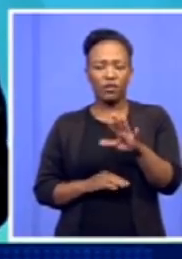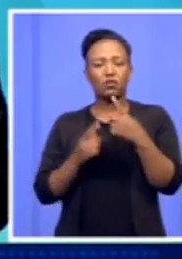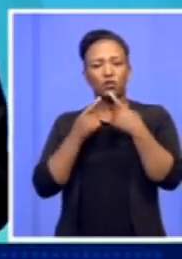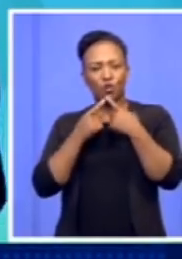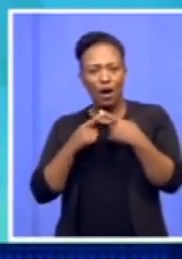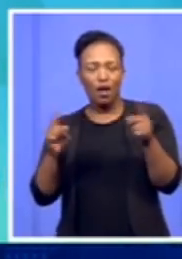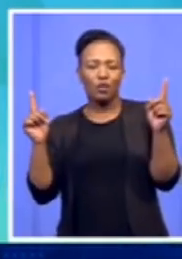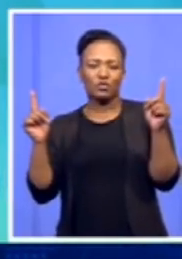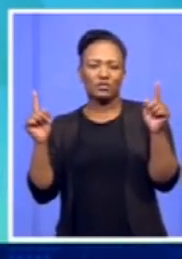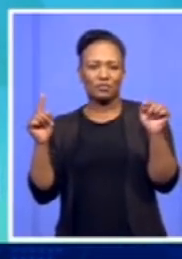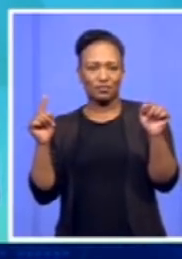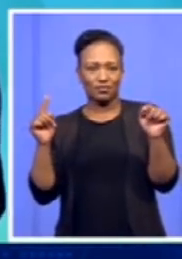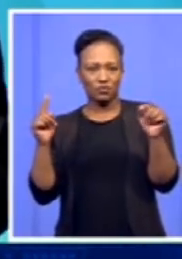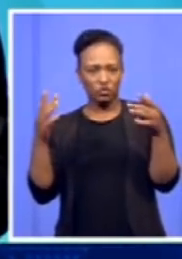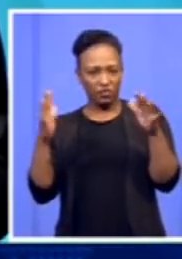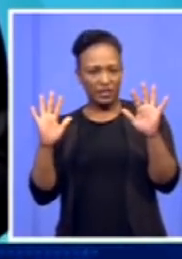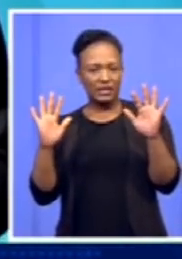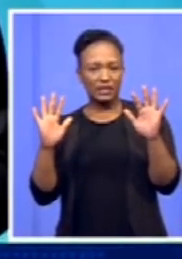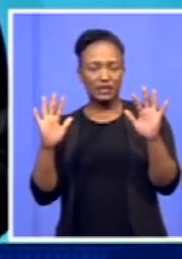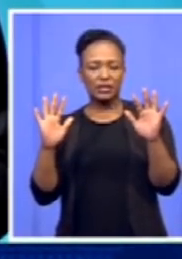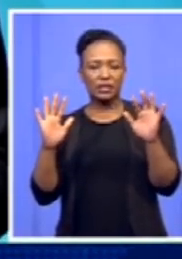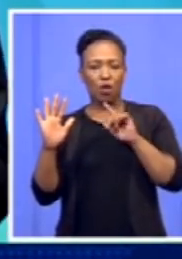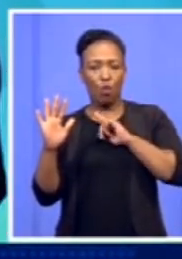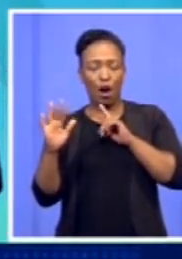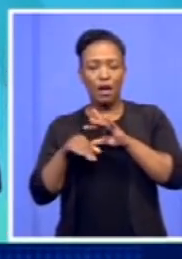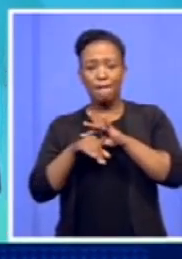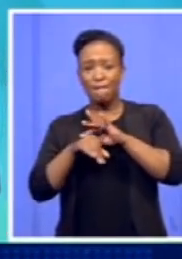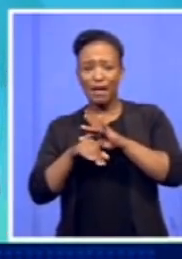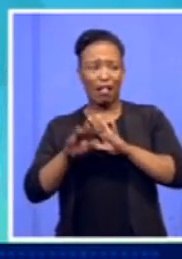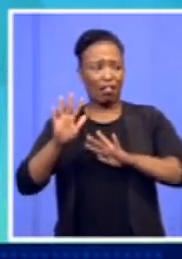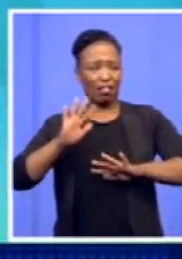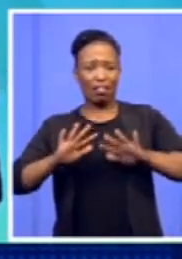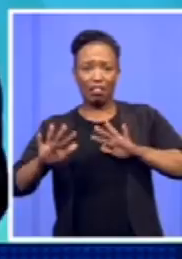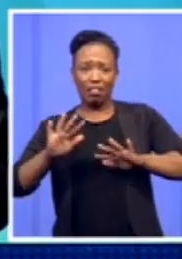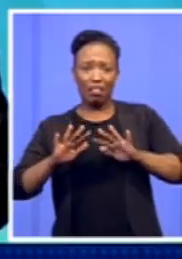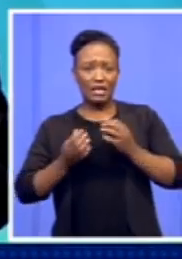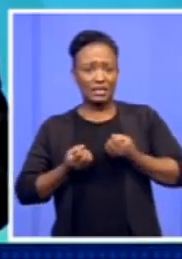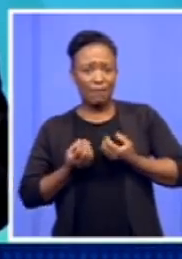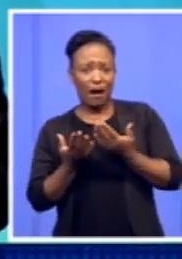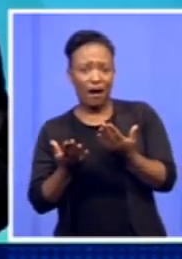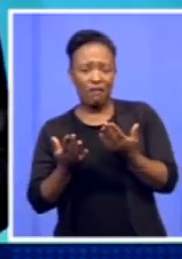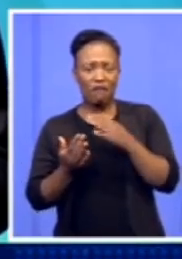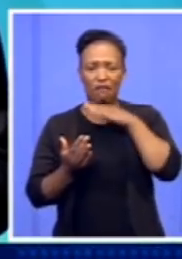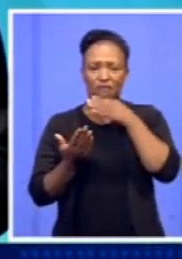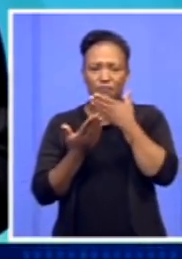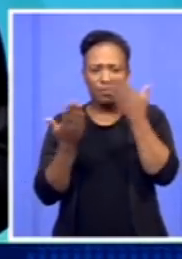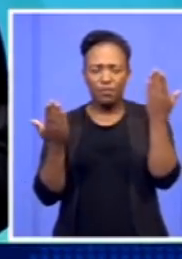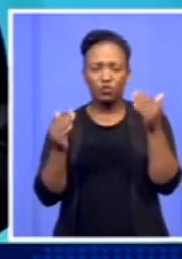an unprecedented scramble for medical supplies necessary to mount an effective response and save